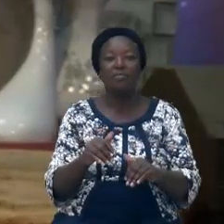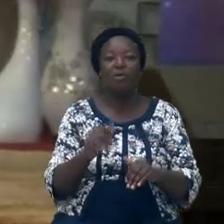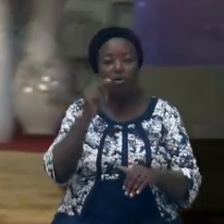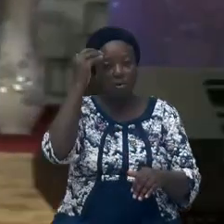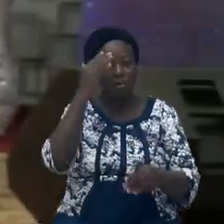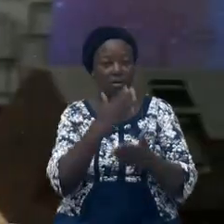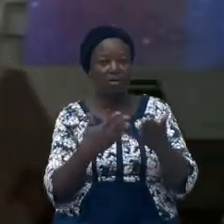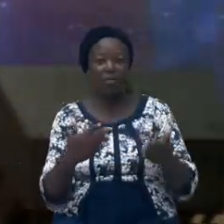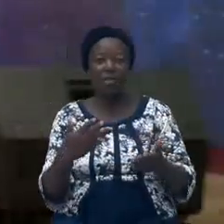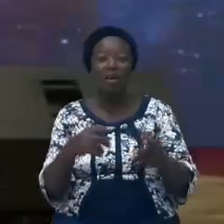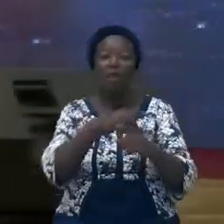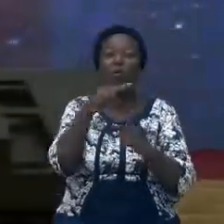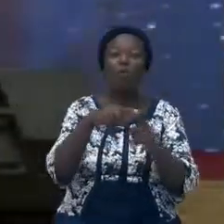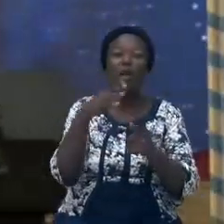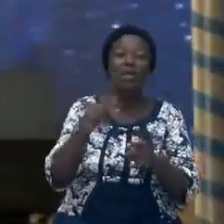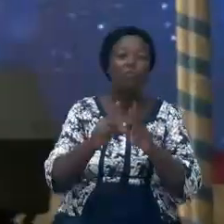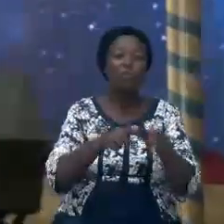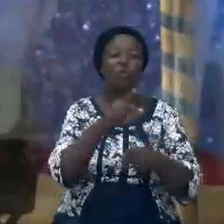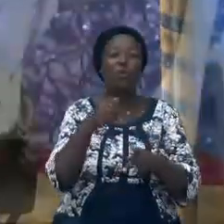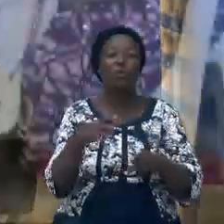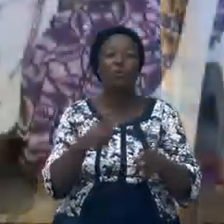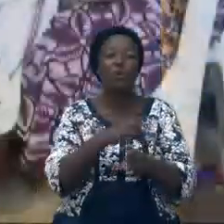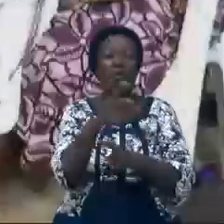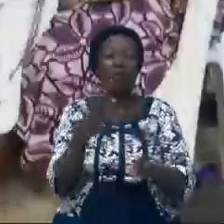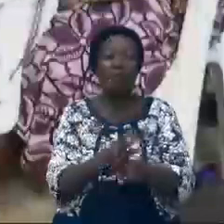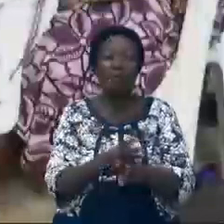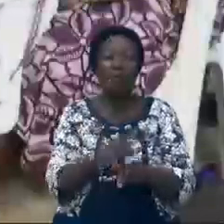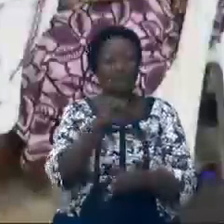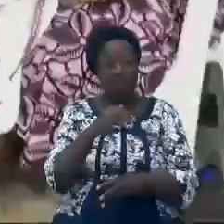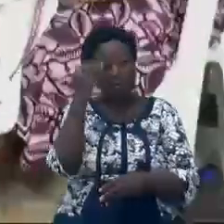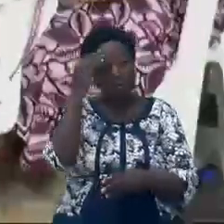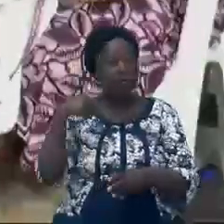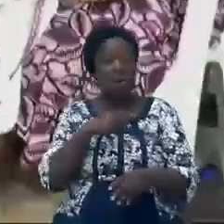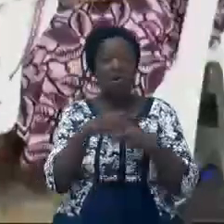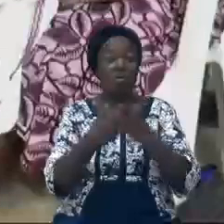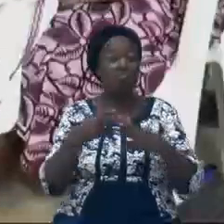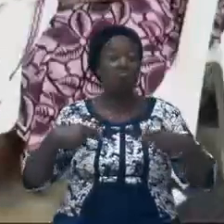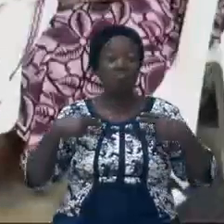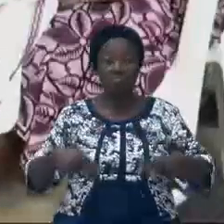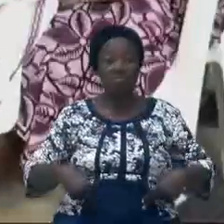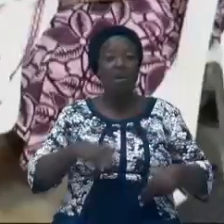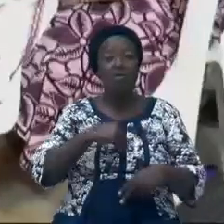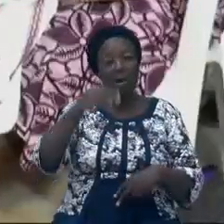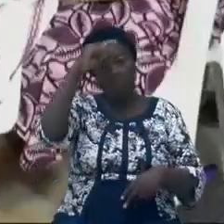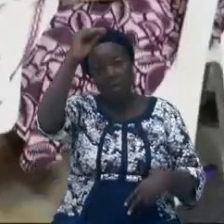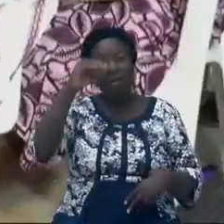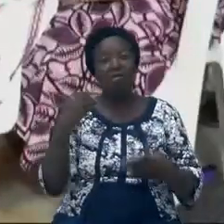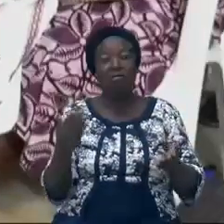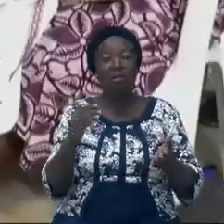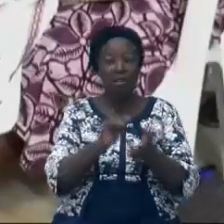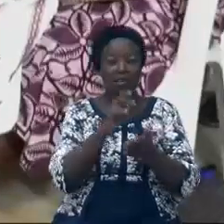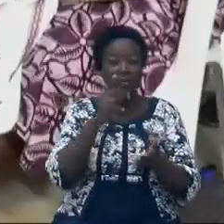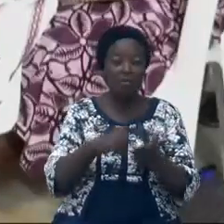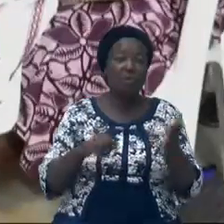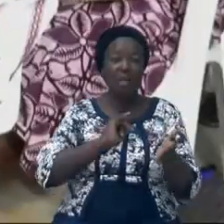then everything he did, you know something? When the people of the world, I mean, were, you know,